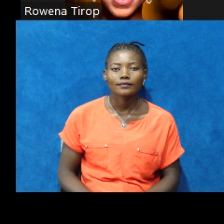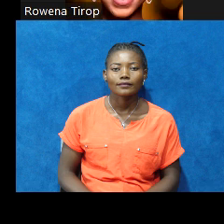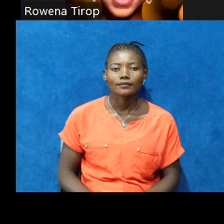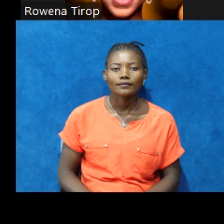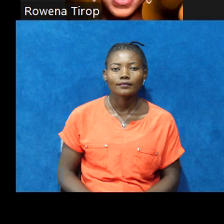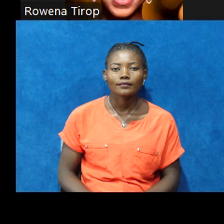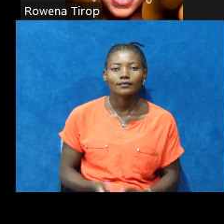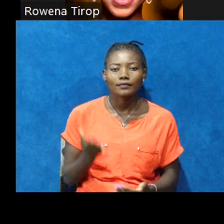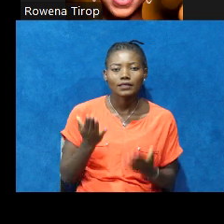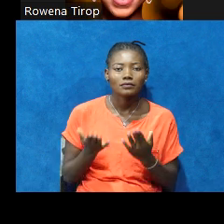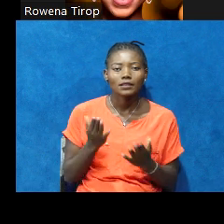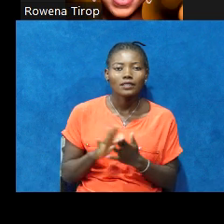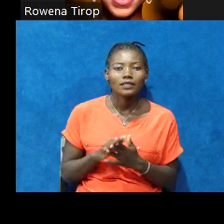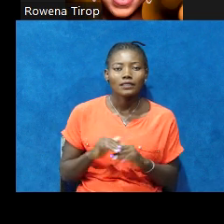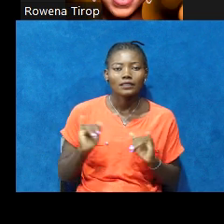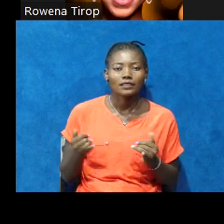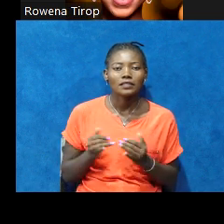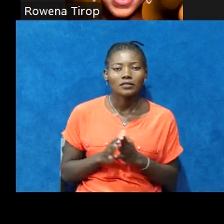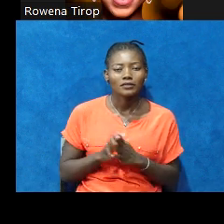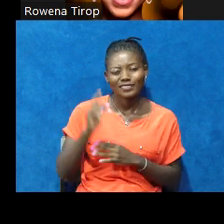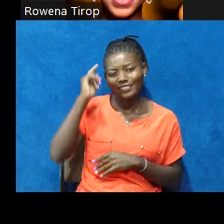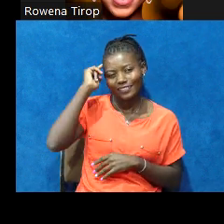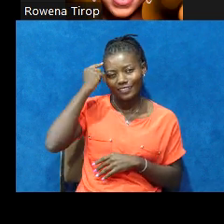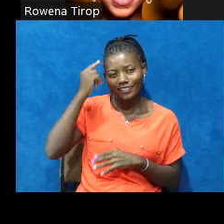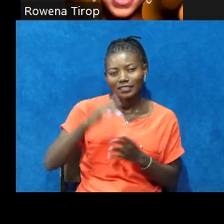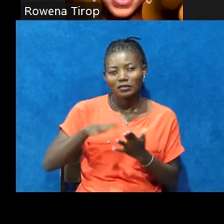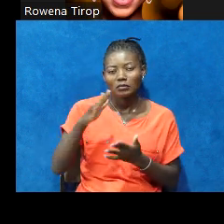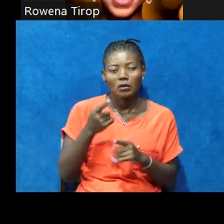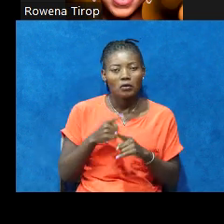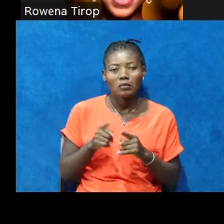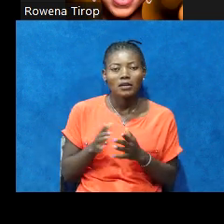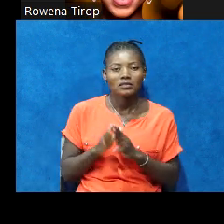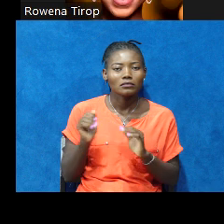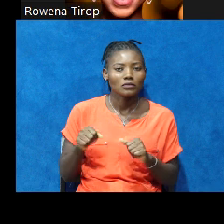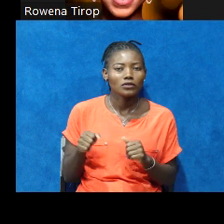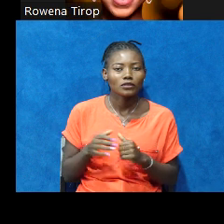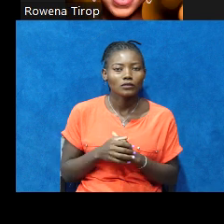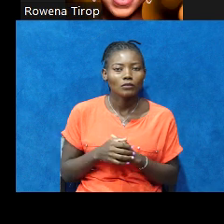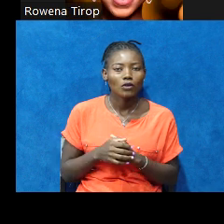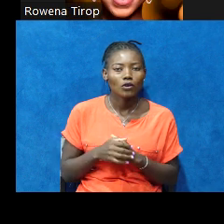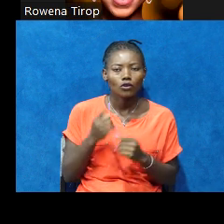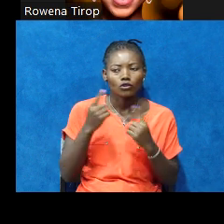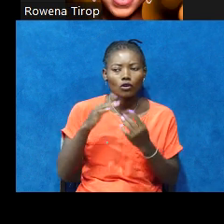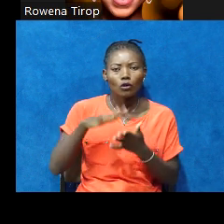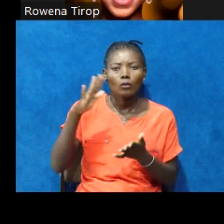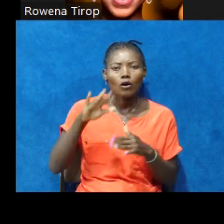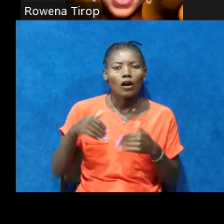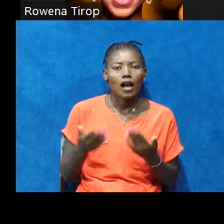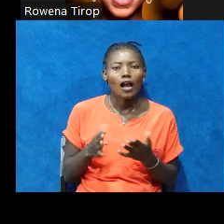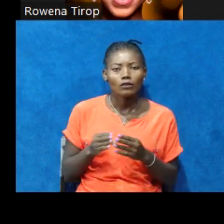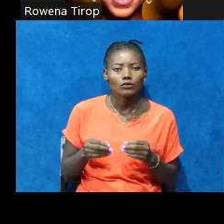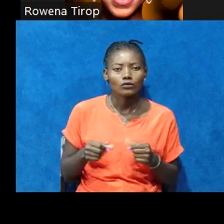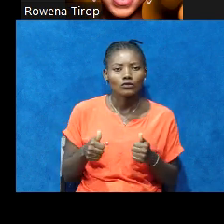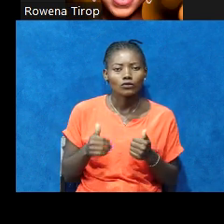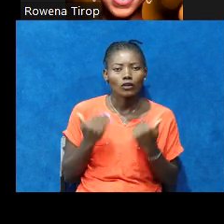Maybe it's too new to them, so they're still digesting, but probably you could elaborate on how to manage stress